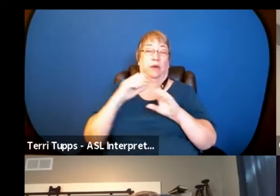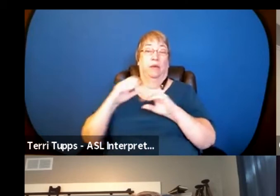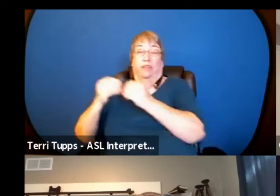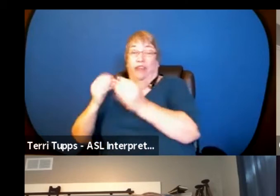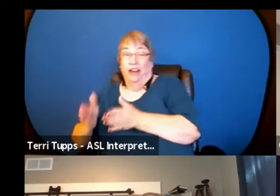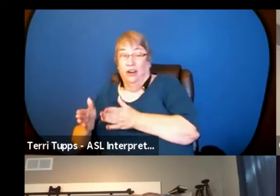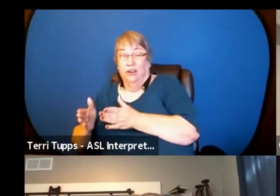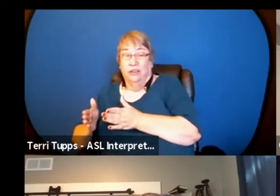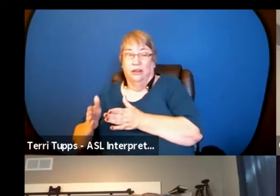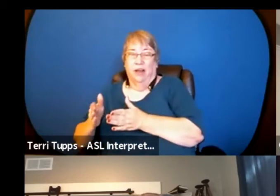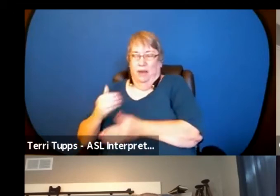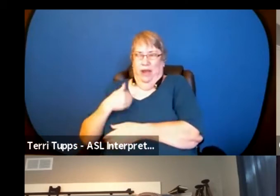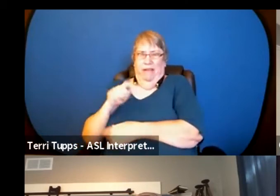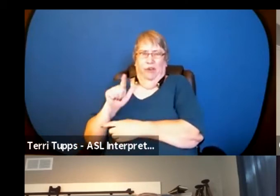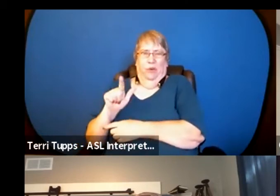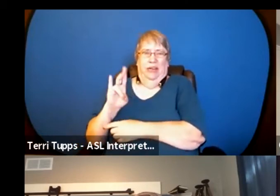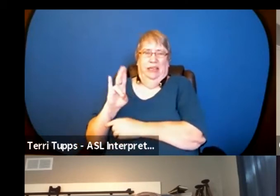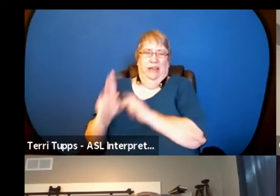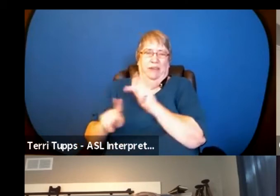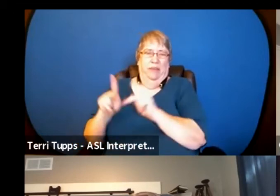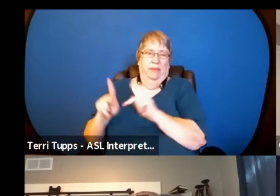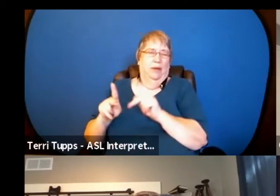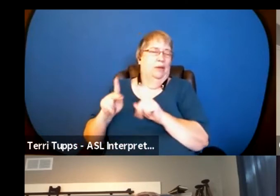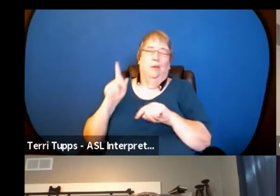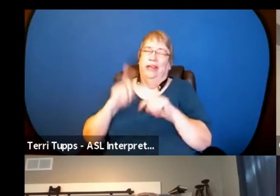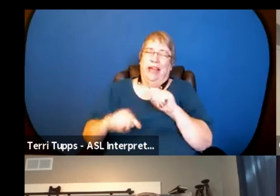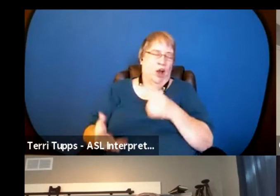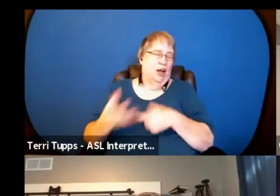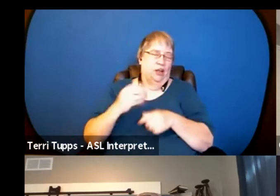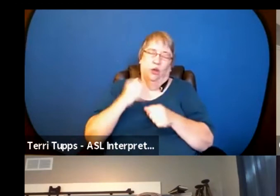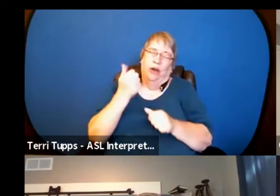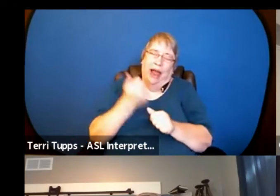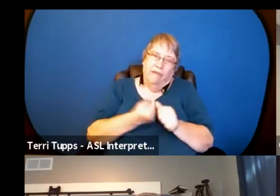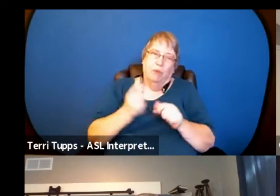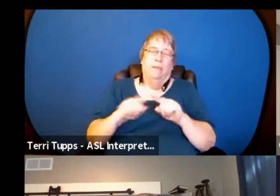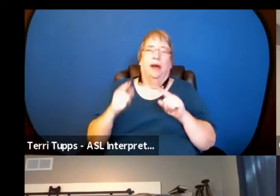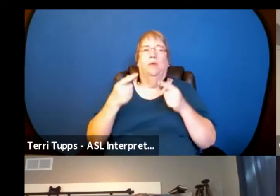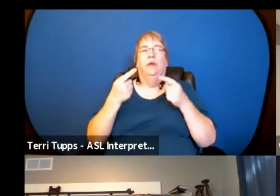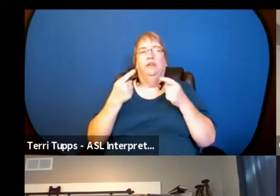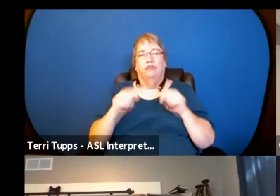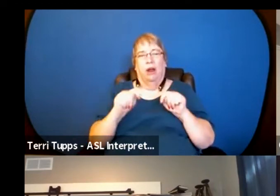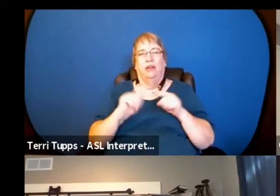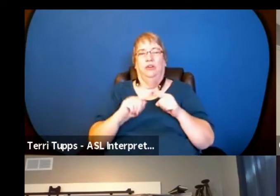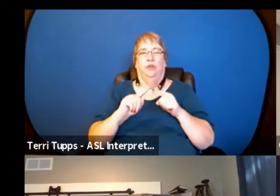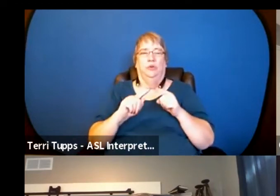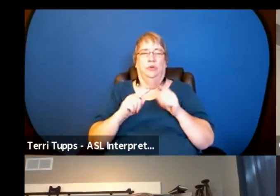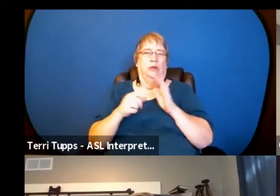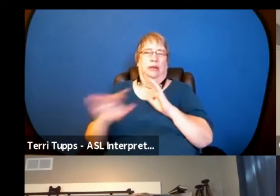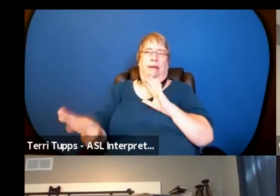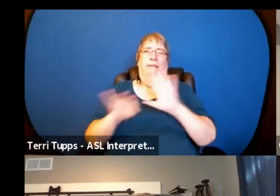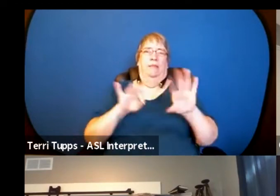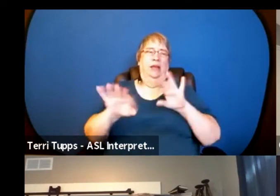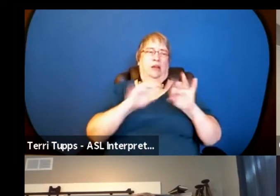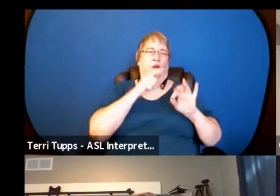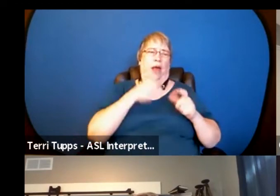with 27 people, we're not going to capture everybody. So we try to capture a representation in large buckets, as